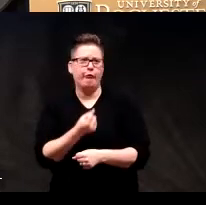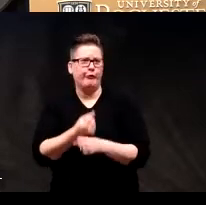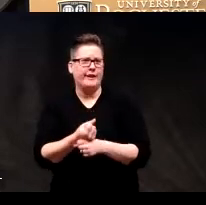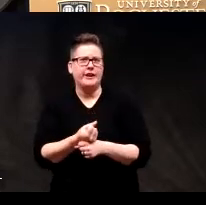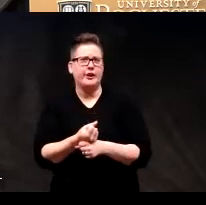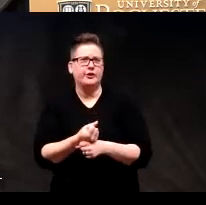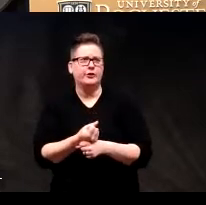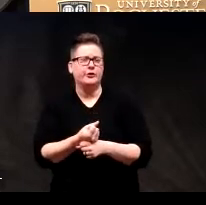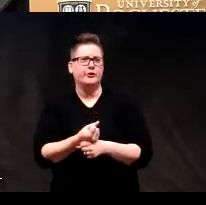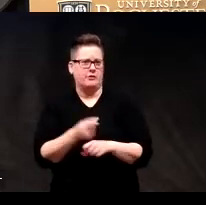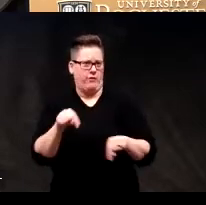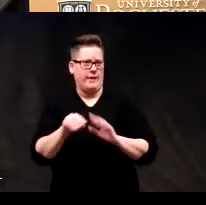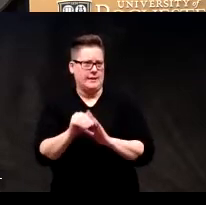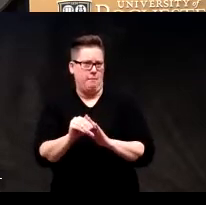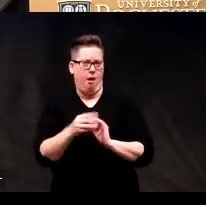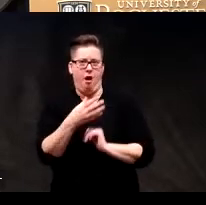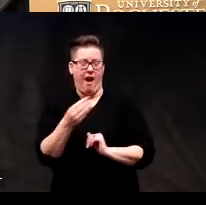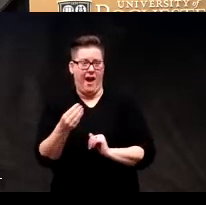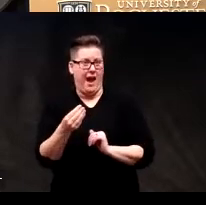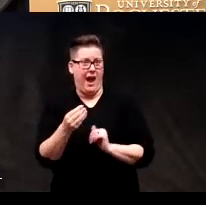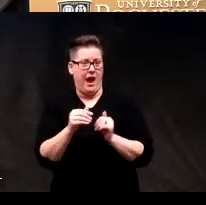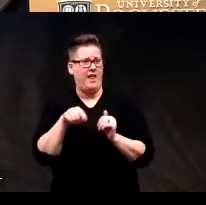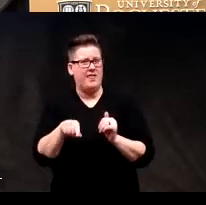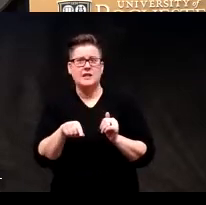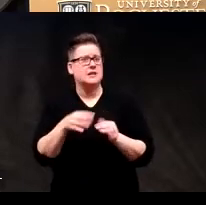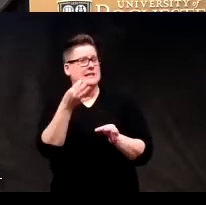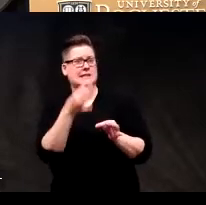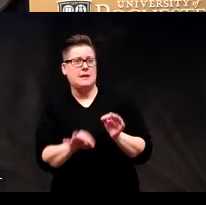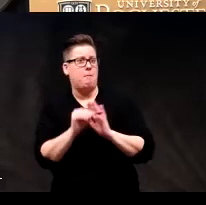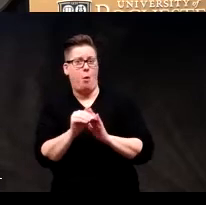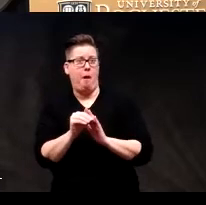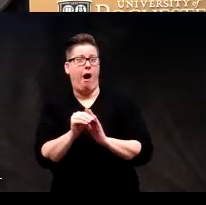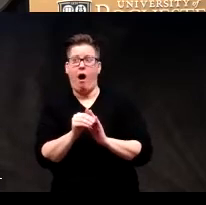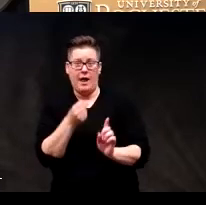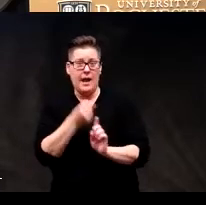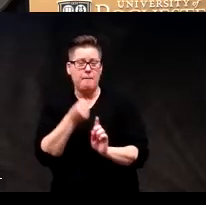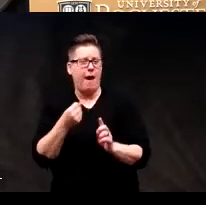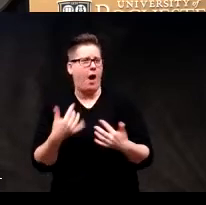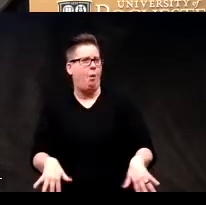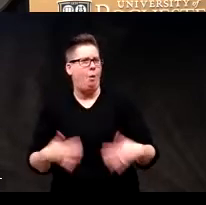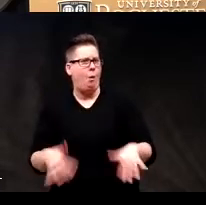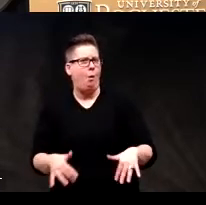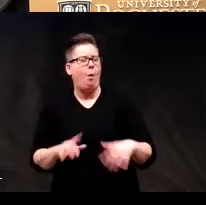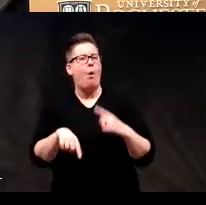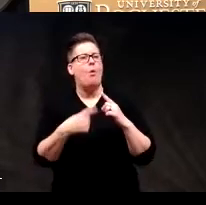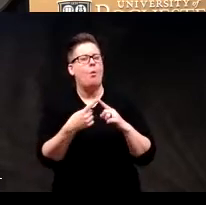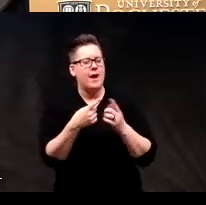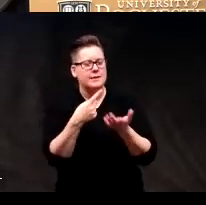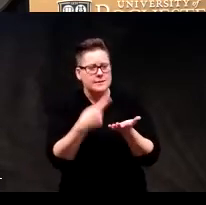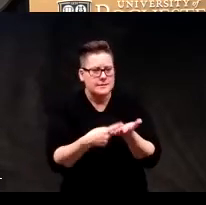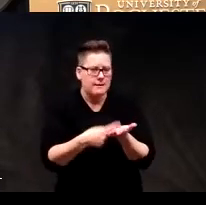and the impact of this very, very simple model, when you speak to people's